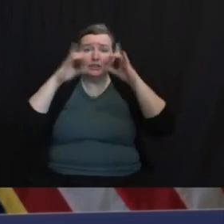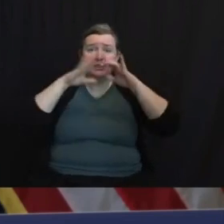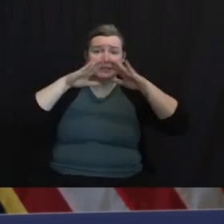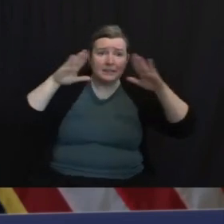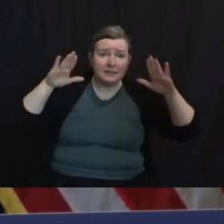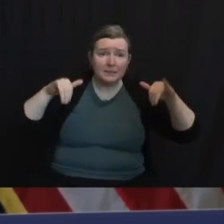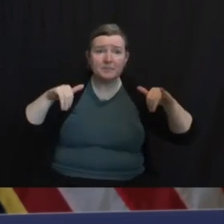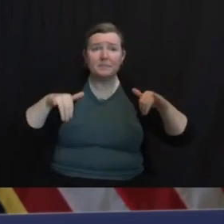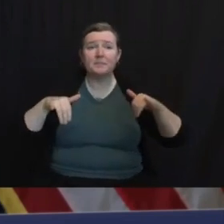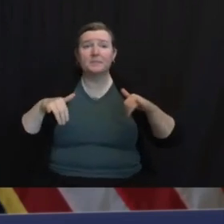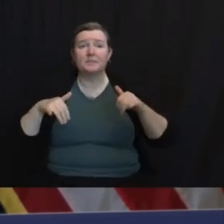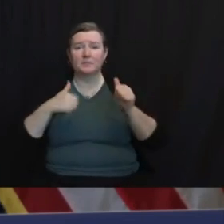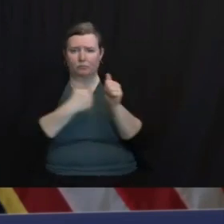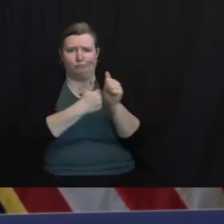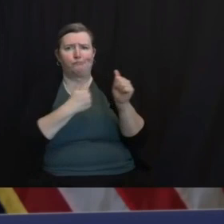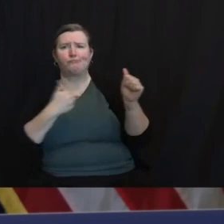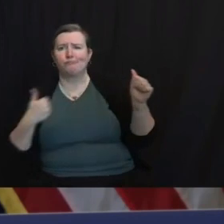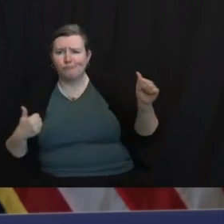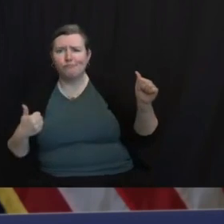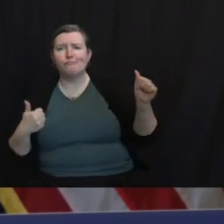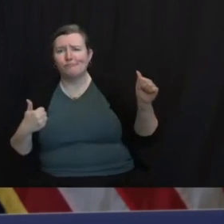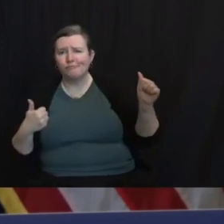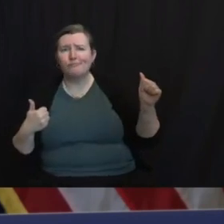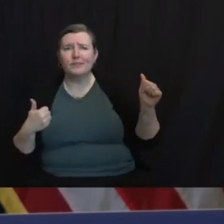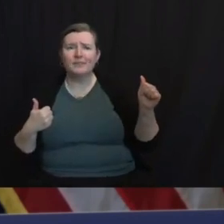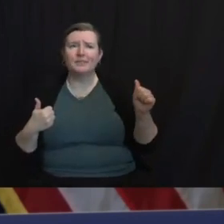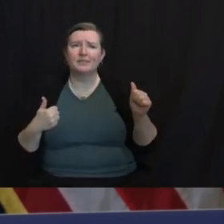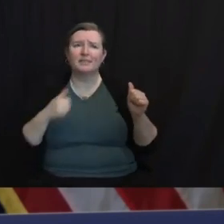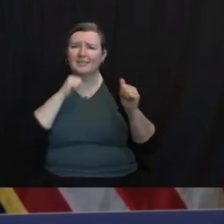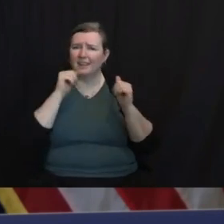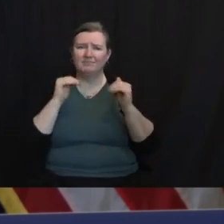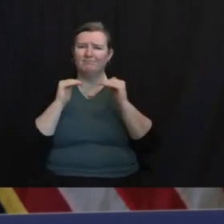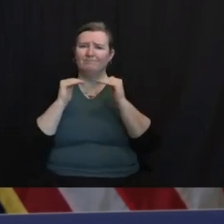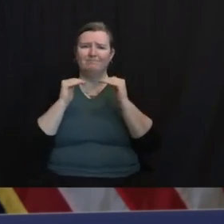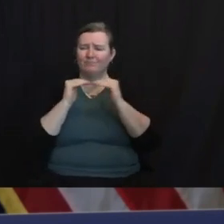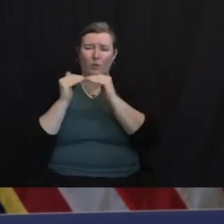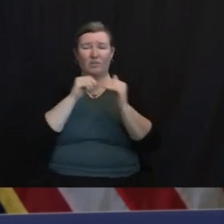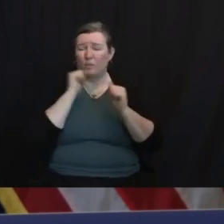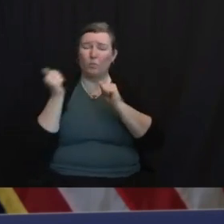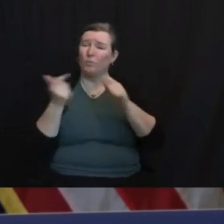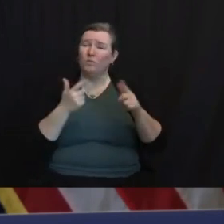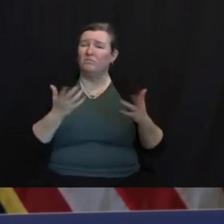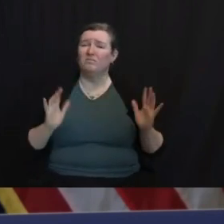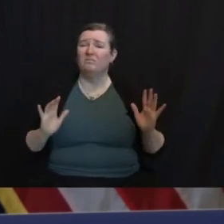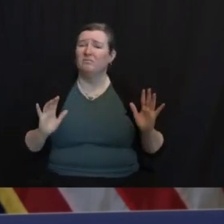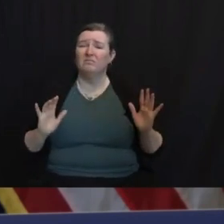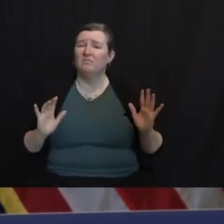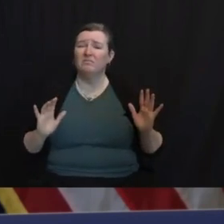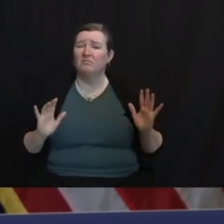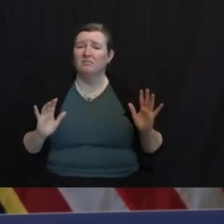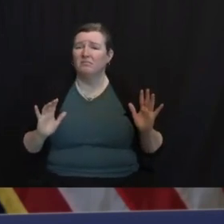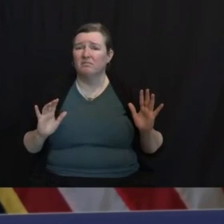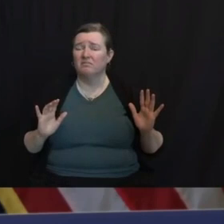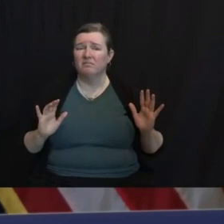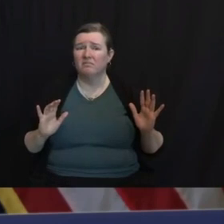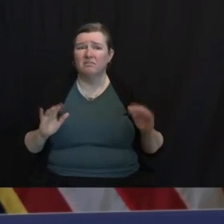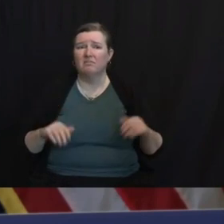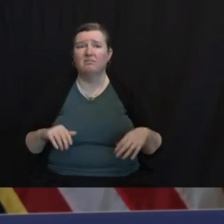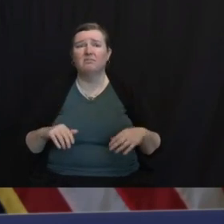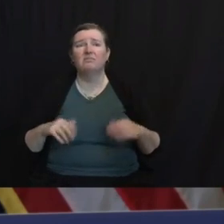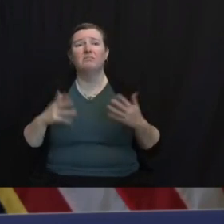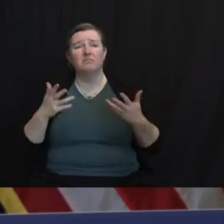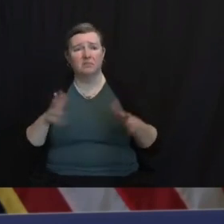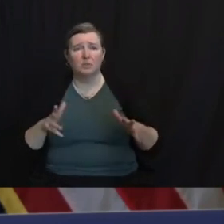development will not be spread evenly amongst all students. Those who historically have faced the biggest